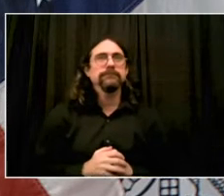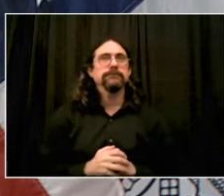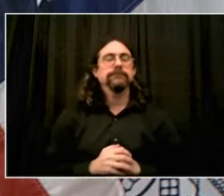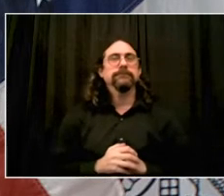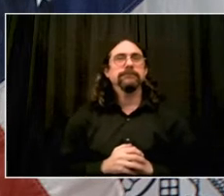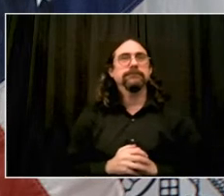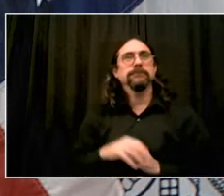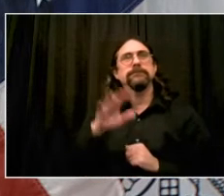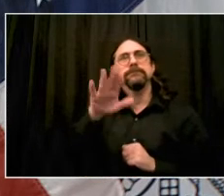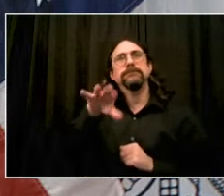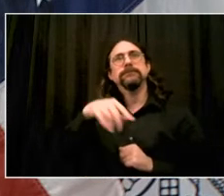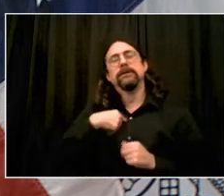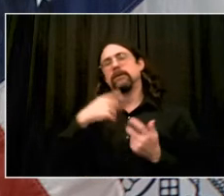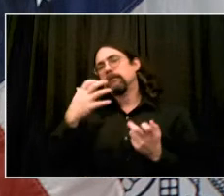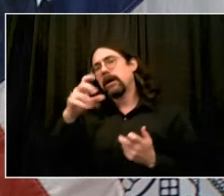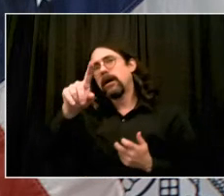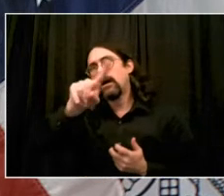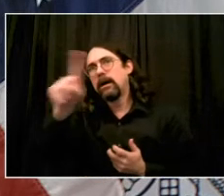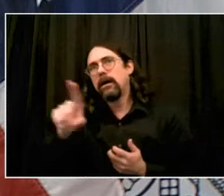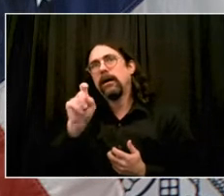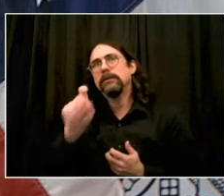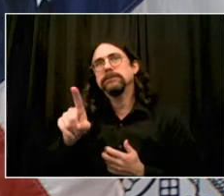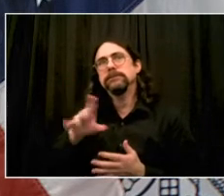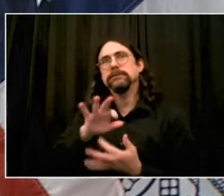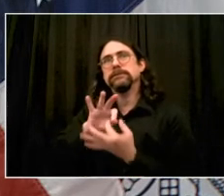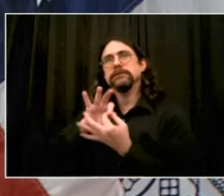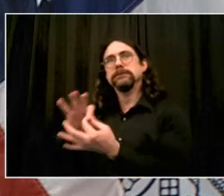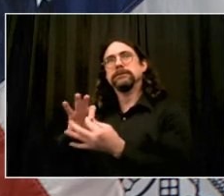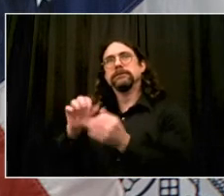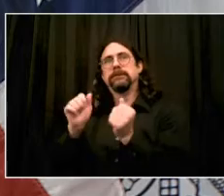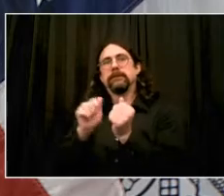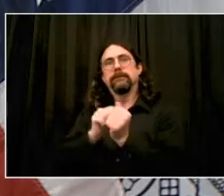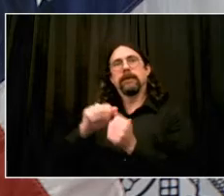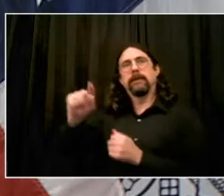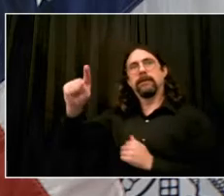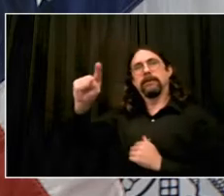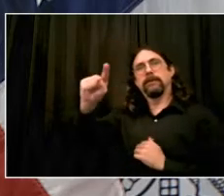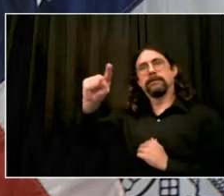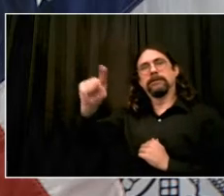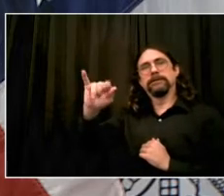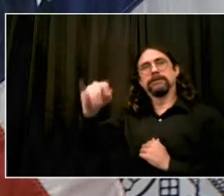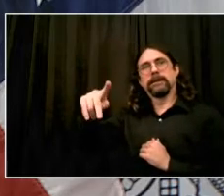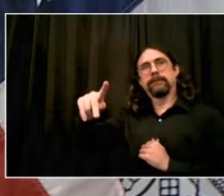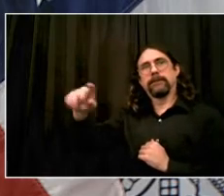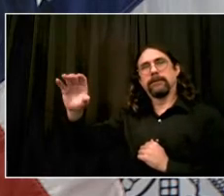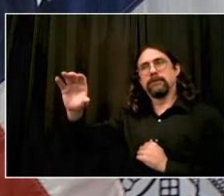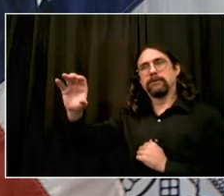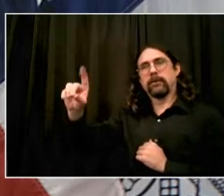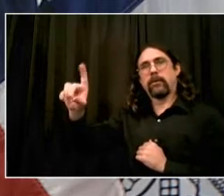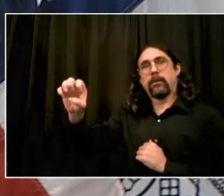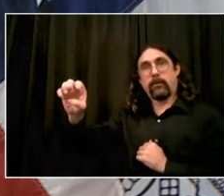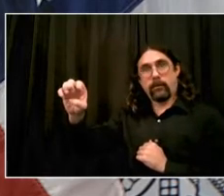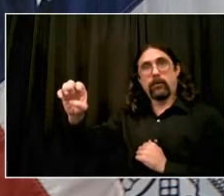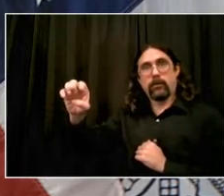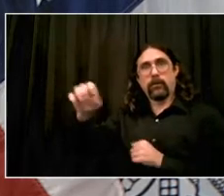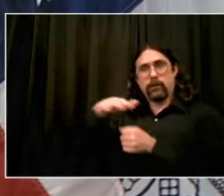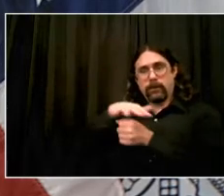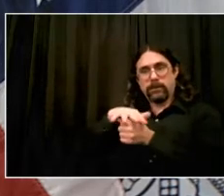specifically about communities of Breezy Point in Queens and Gravesend and Holmes Cross. I noticed they have particularly high numbers across the